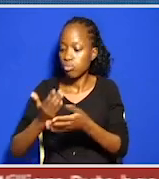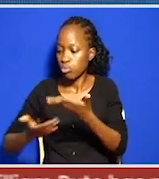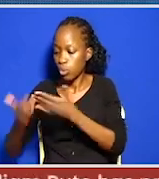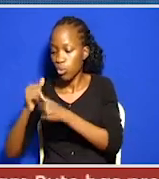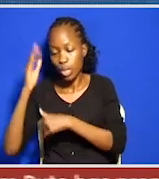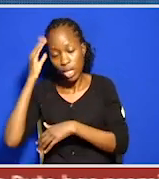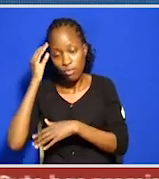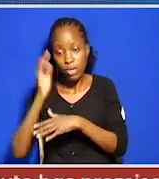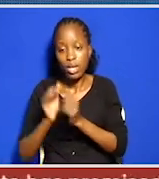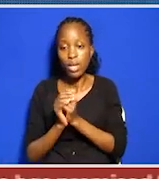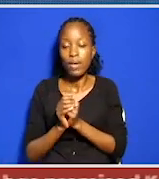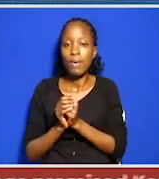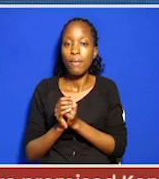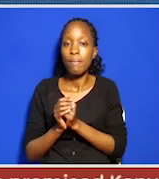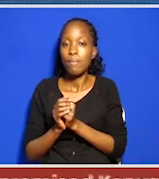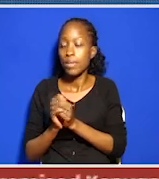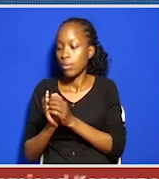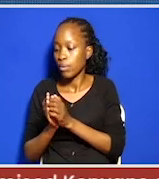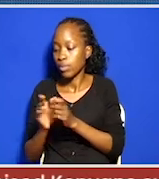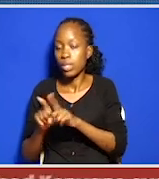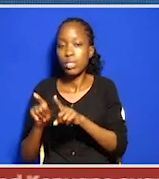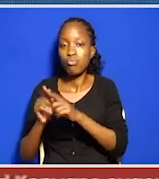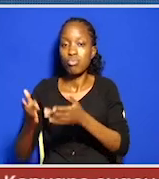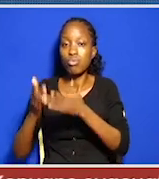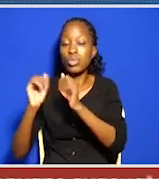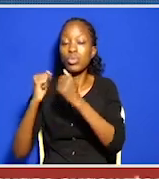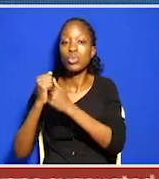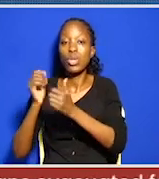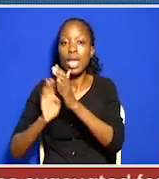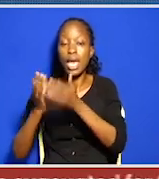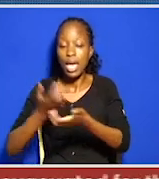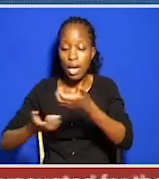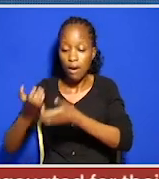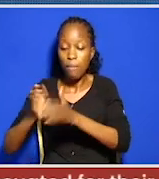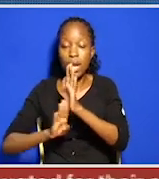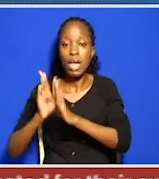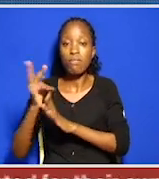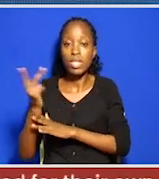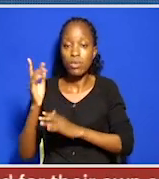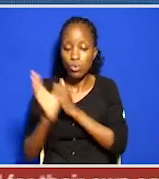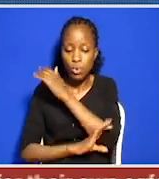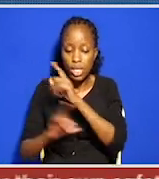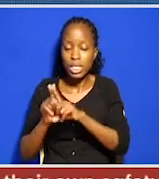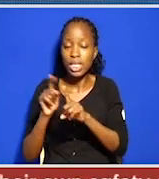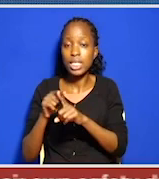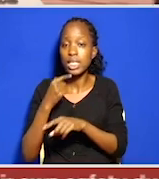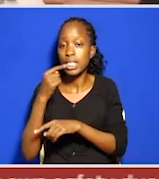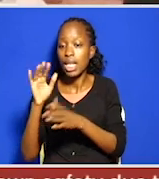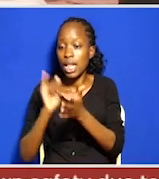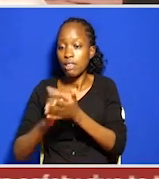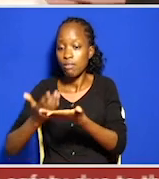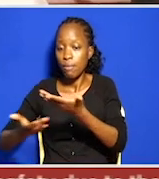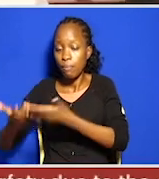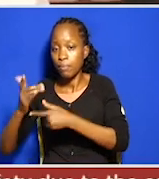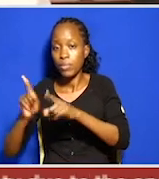all areas of mutual interest to advance the socio-economic development of the two countries. Mudavadi noted that the collaboration will be anchored